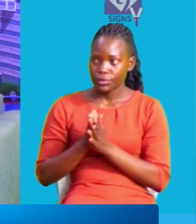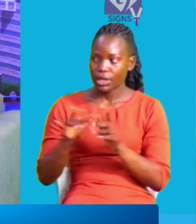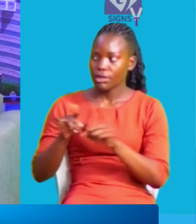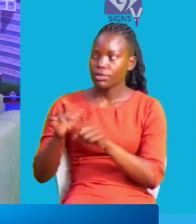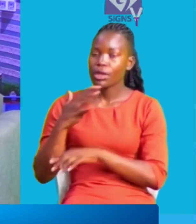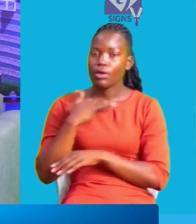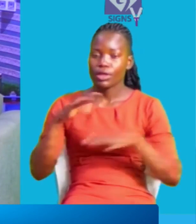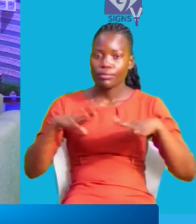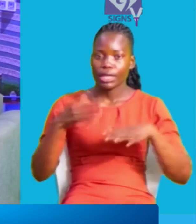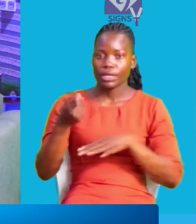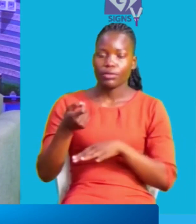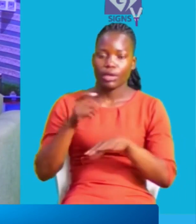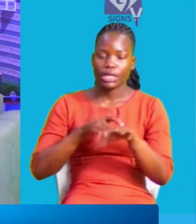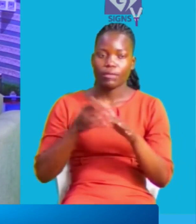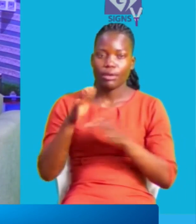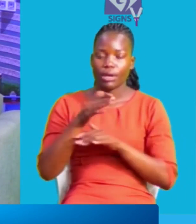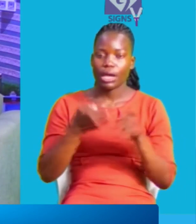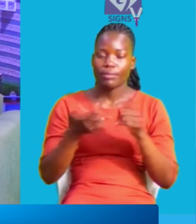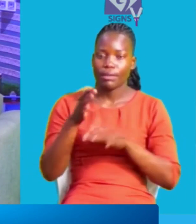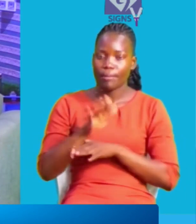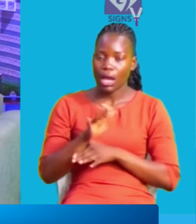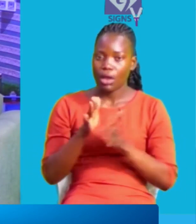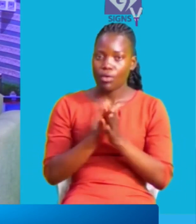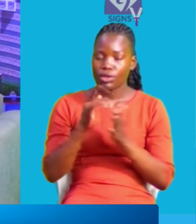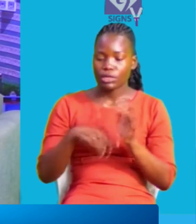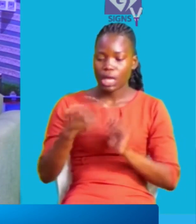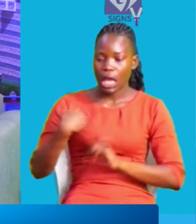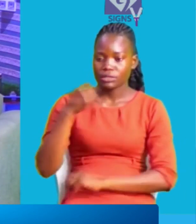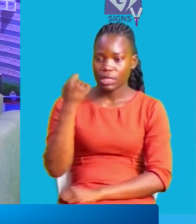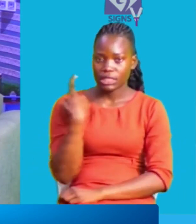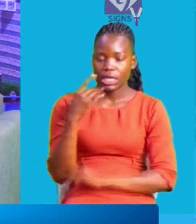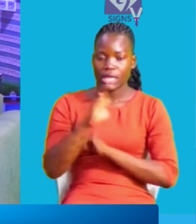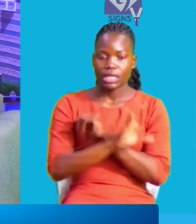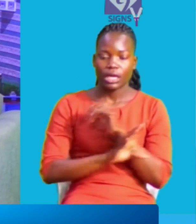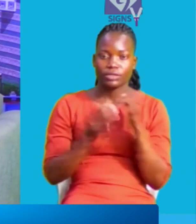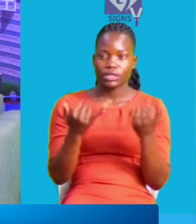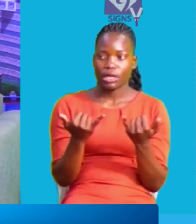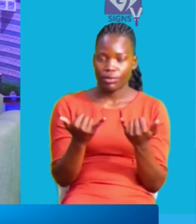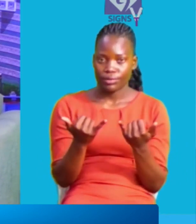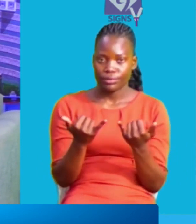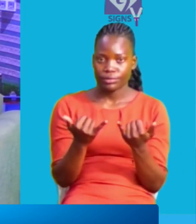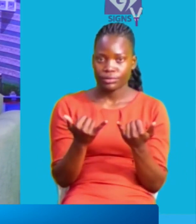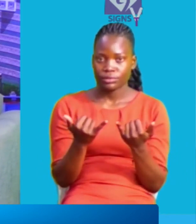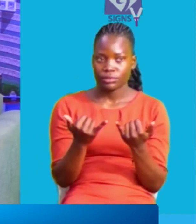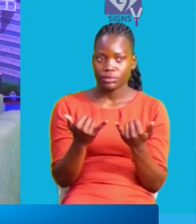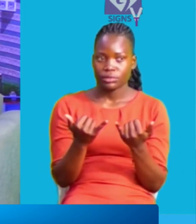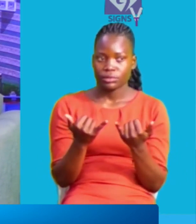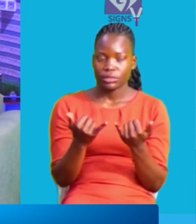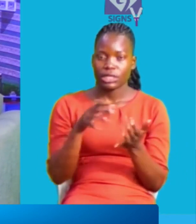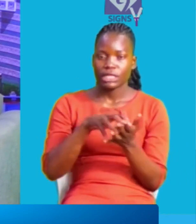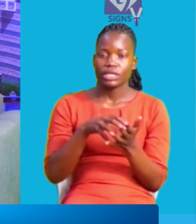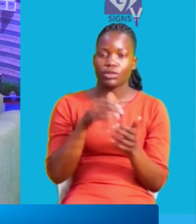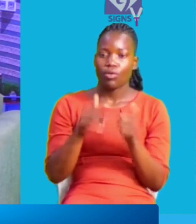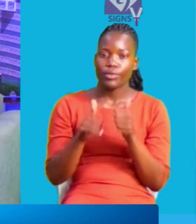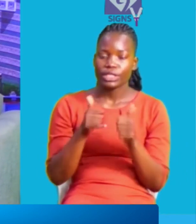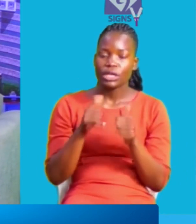Interesting there. And I want us to take a break, and when we come back, we understand the country right now is